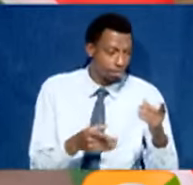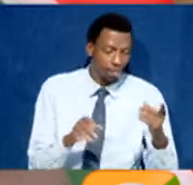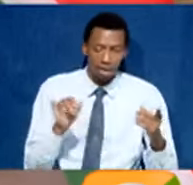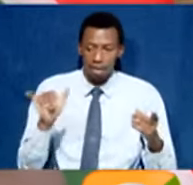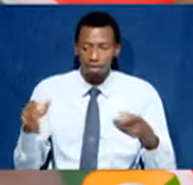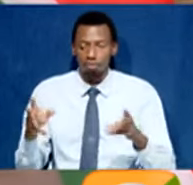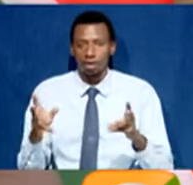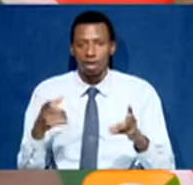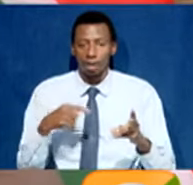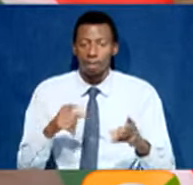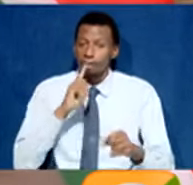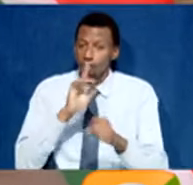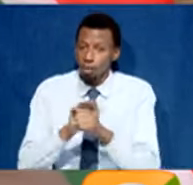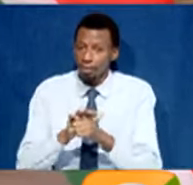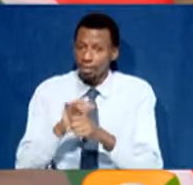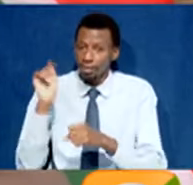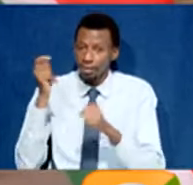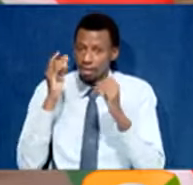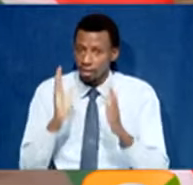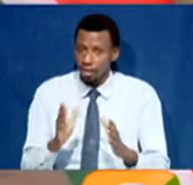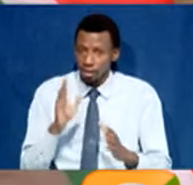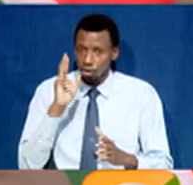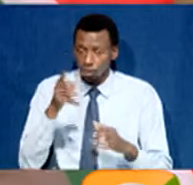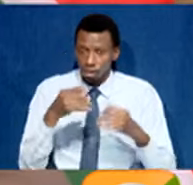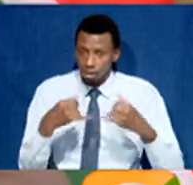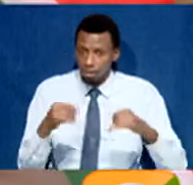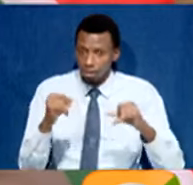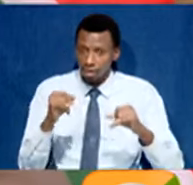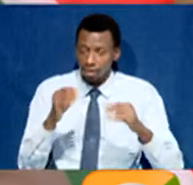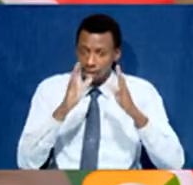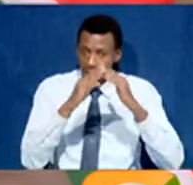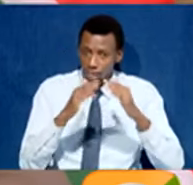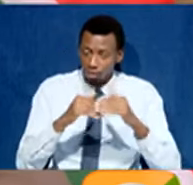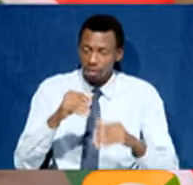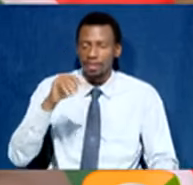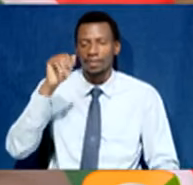I make a commitment to the people of Kenya that I'm going to implement housing? Yes.